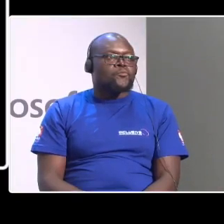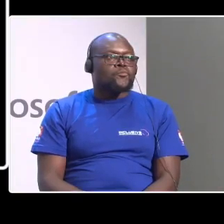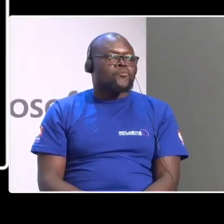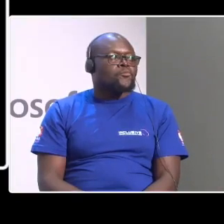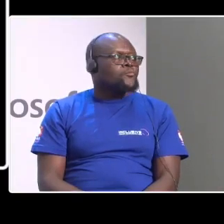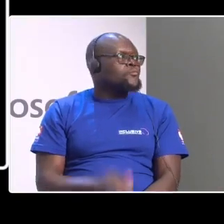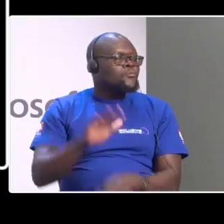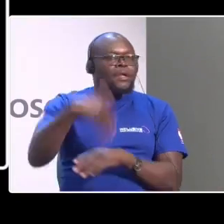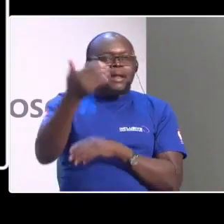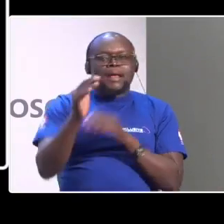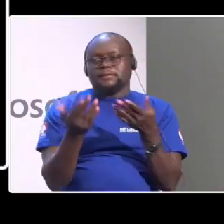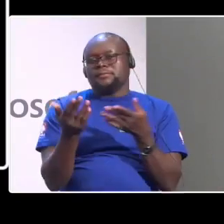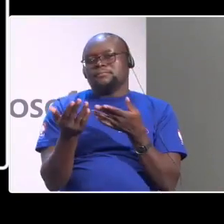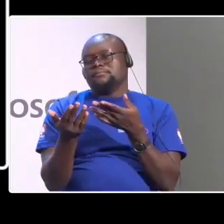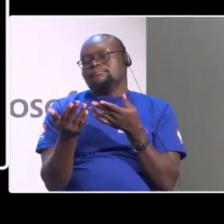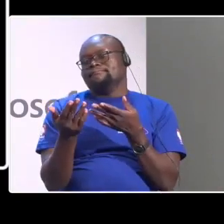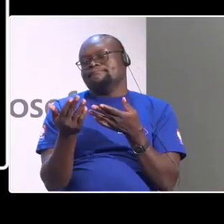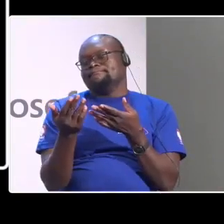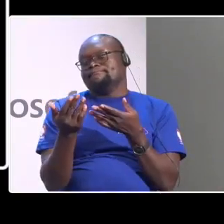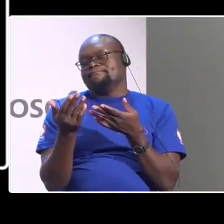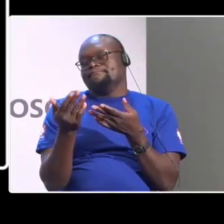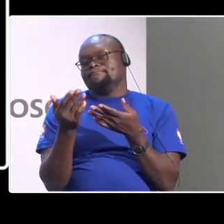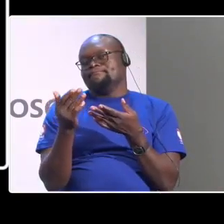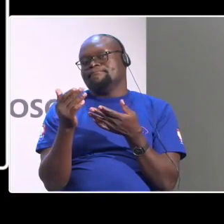Could we go next slide? I'm not sure if we're